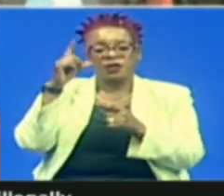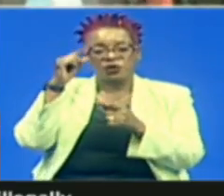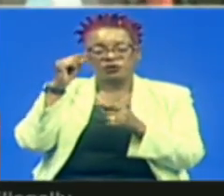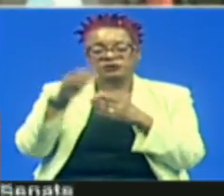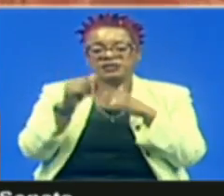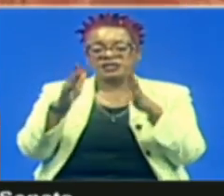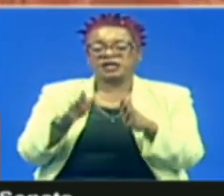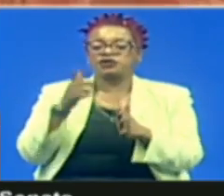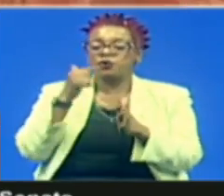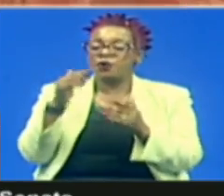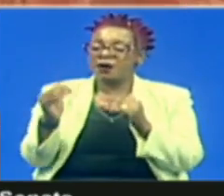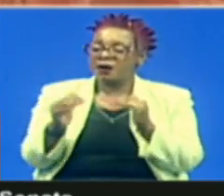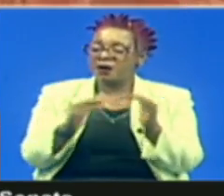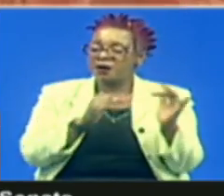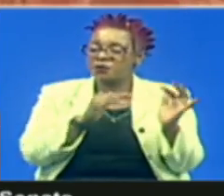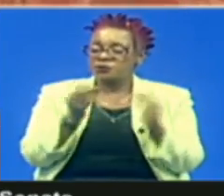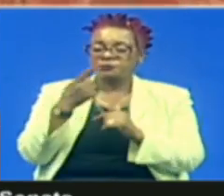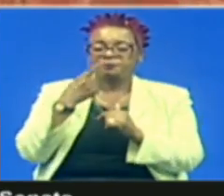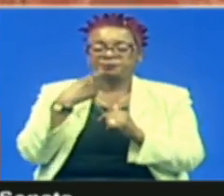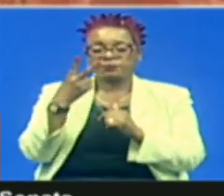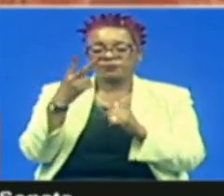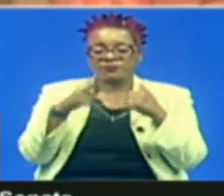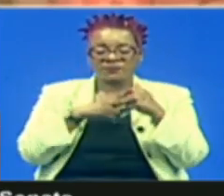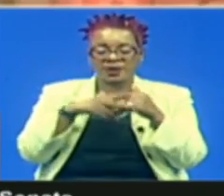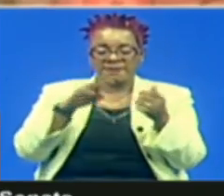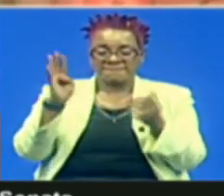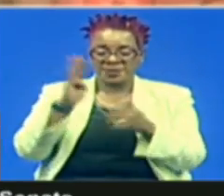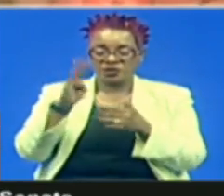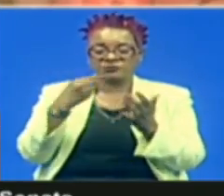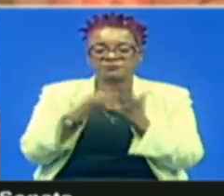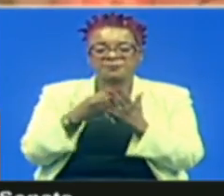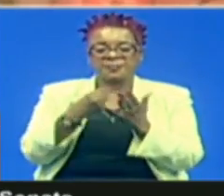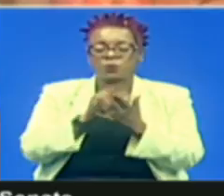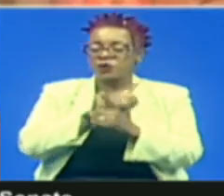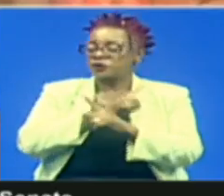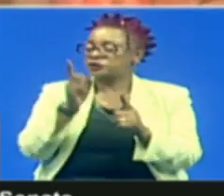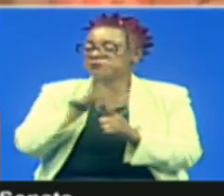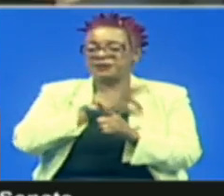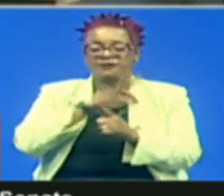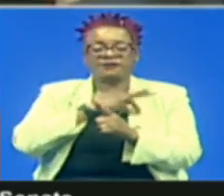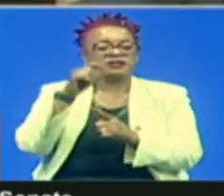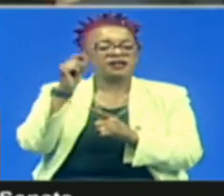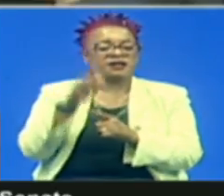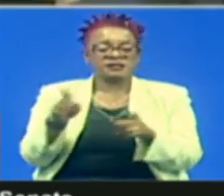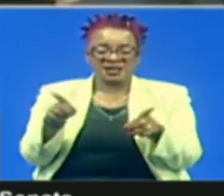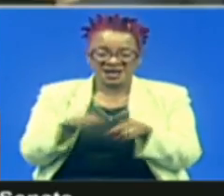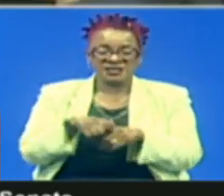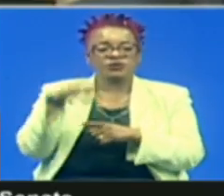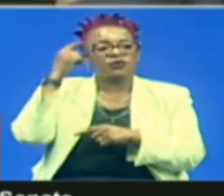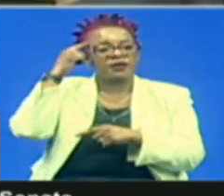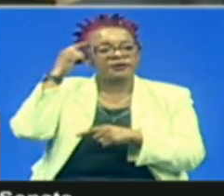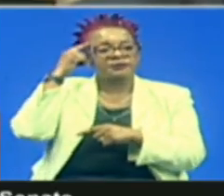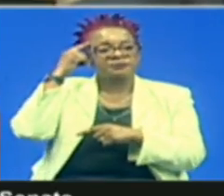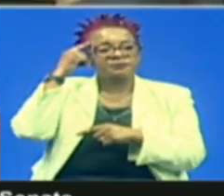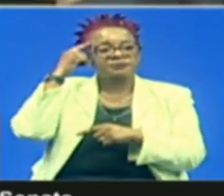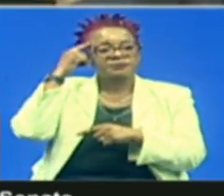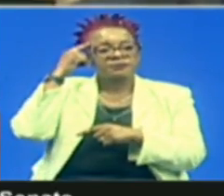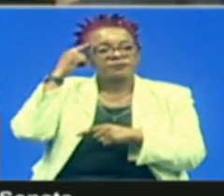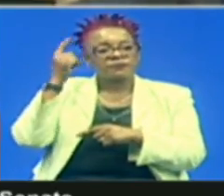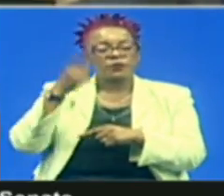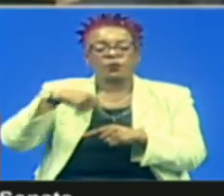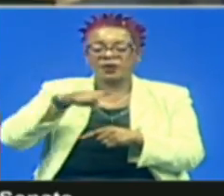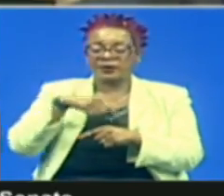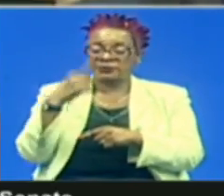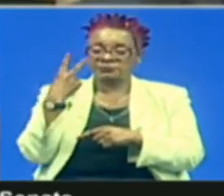who argue that the 27 billion shillings project will not benefit Kenyans as they wanted. We are seeing now an